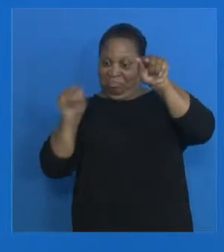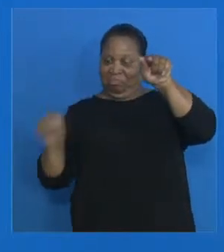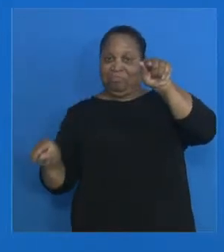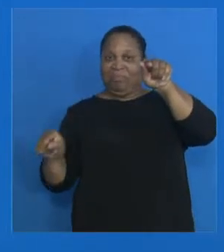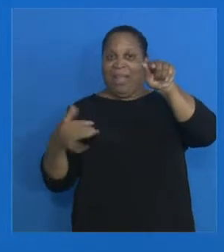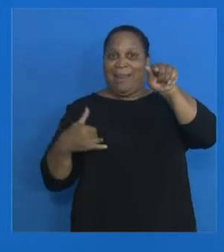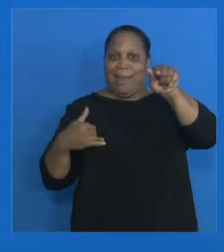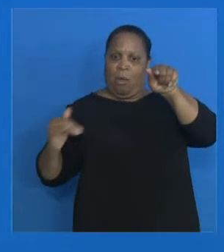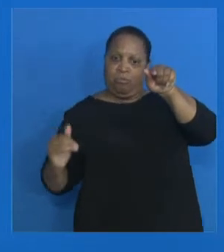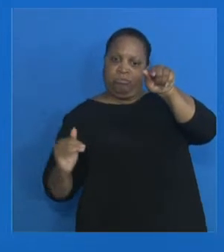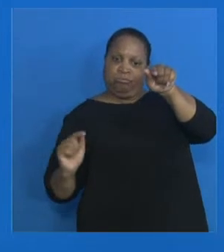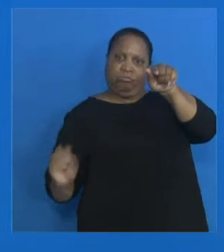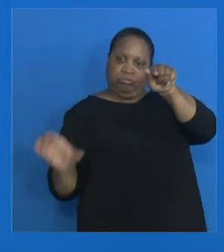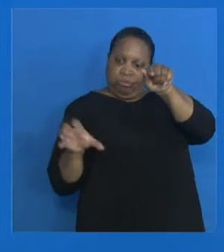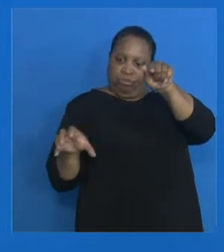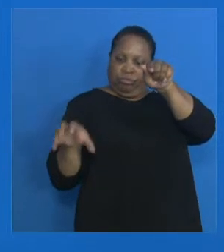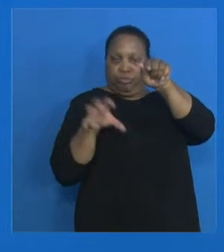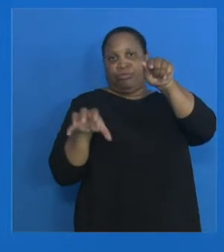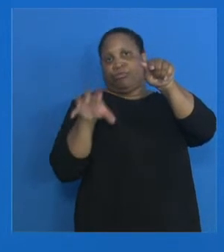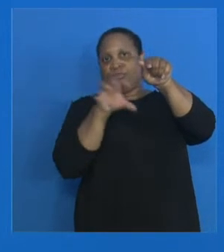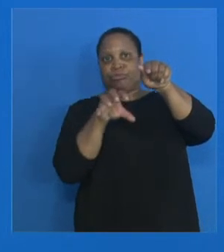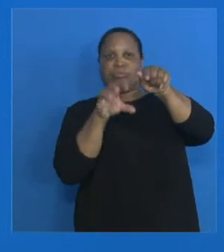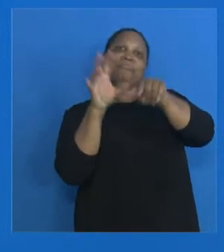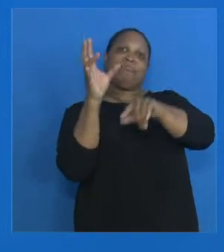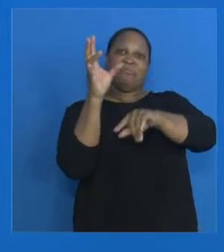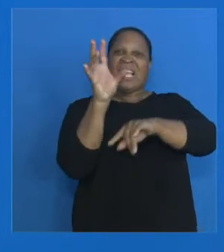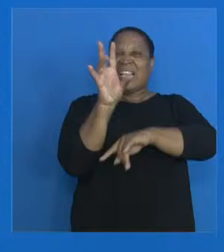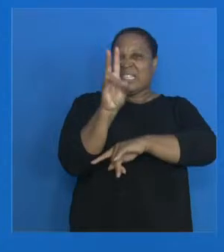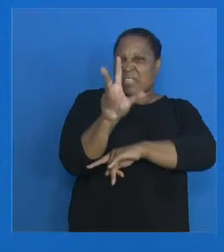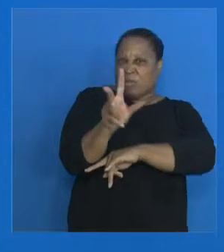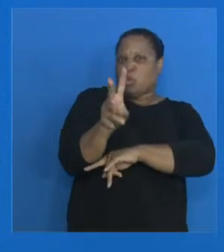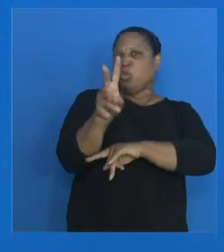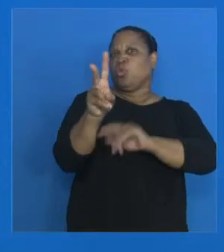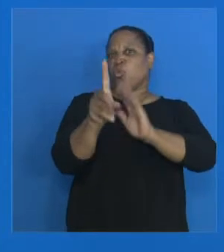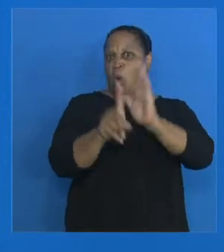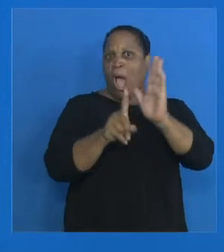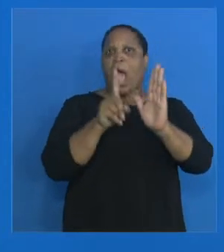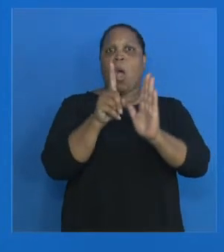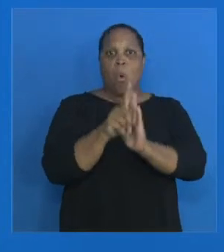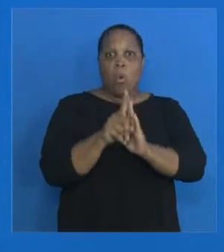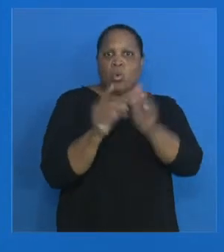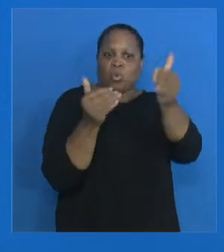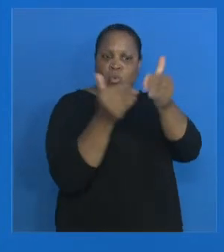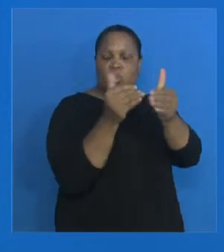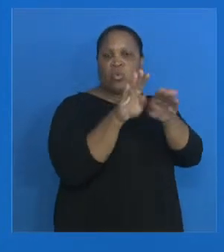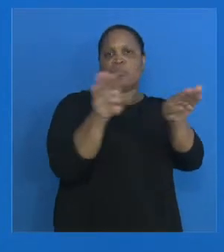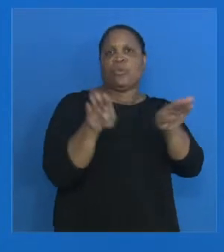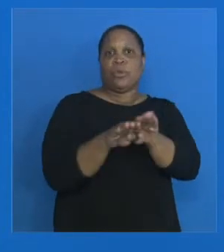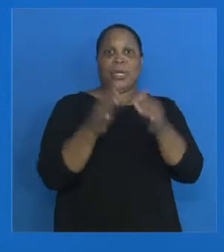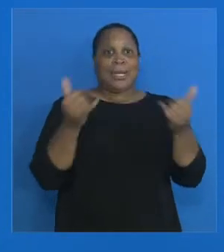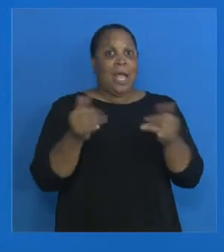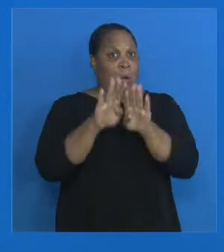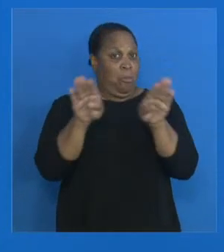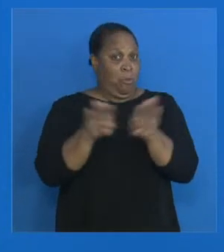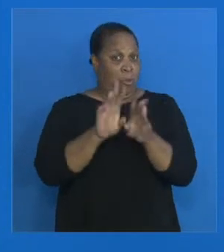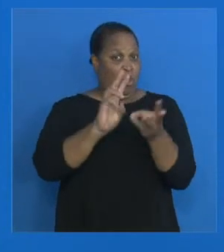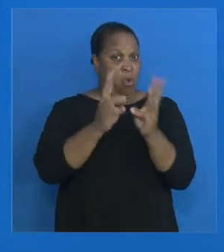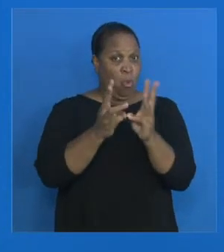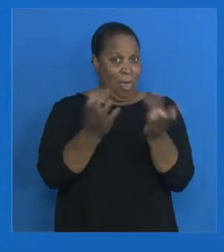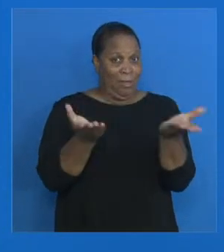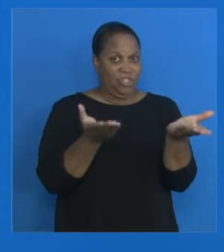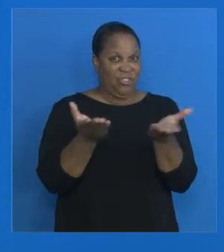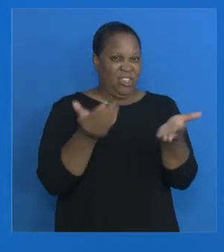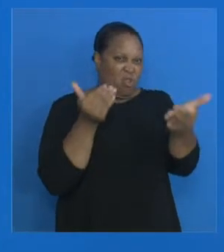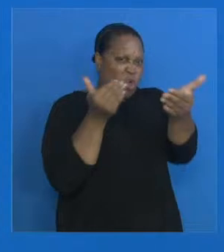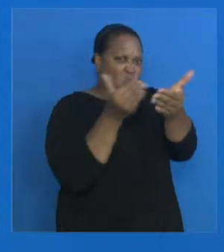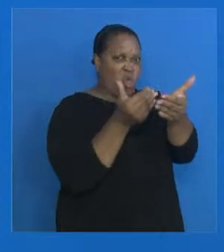nautical miles within the next 72 hours. The Bermuda Weather Service now expects Paulette's closest